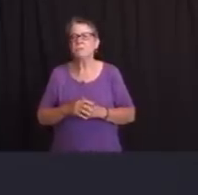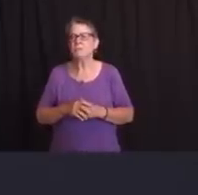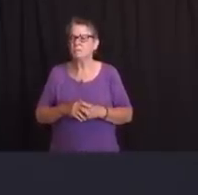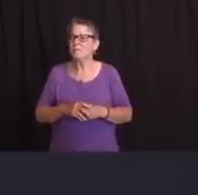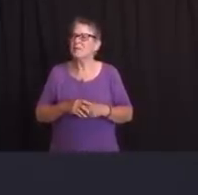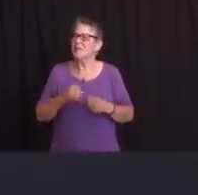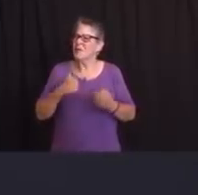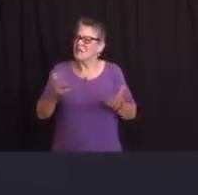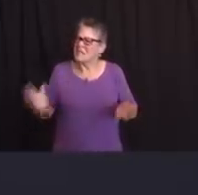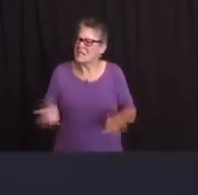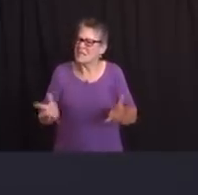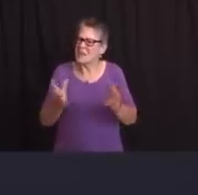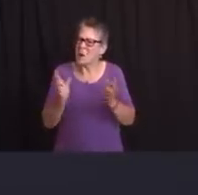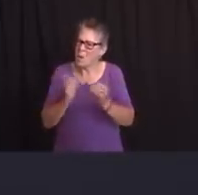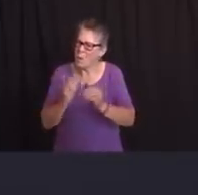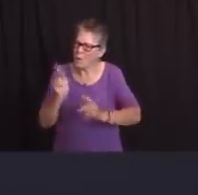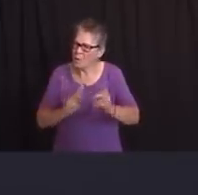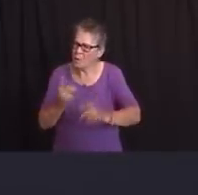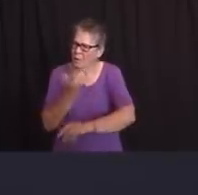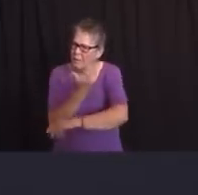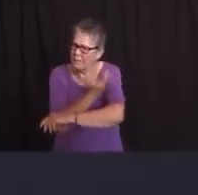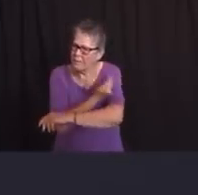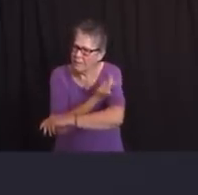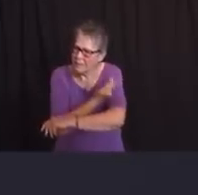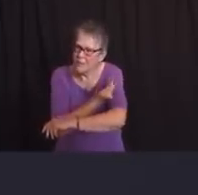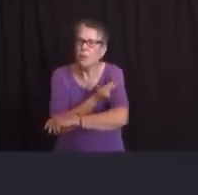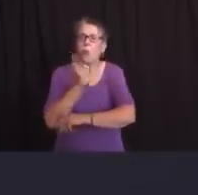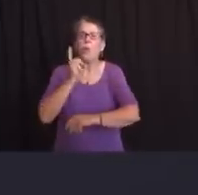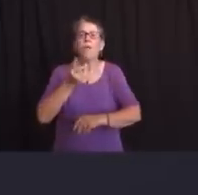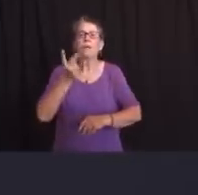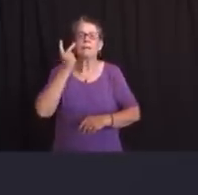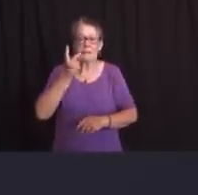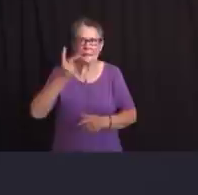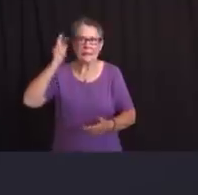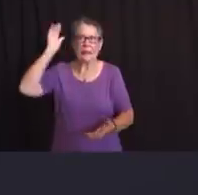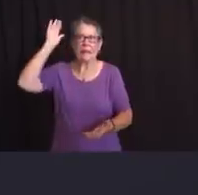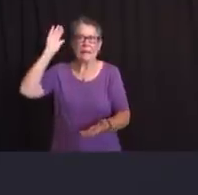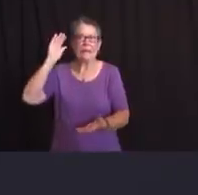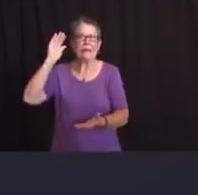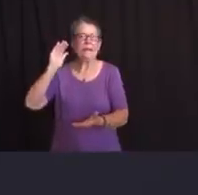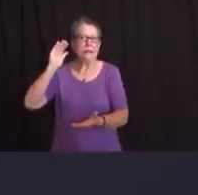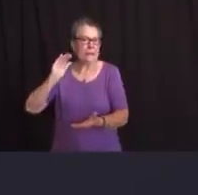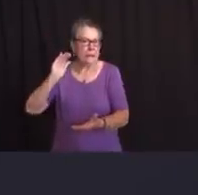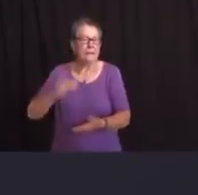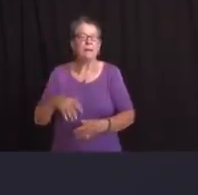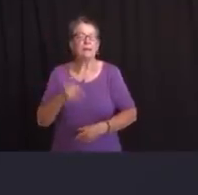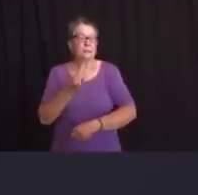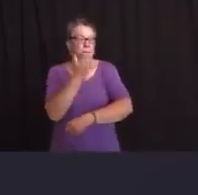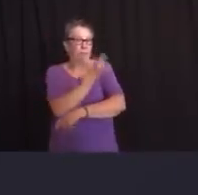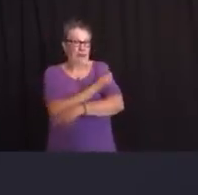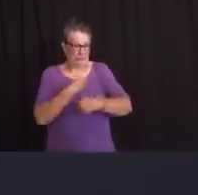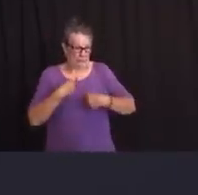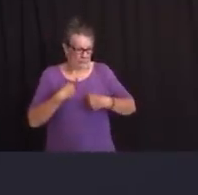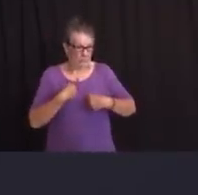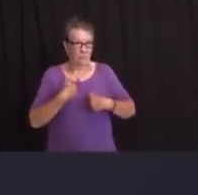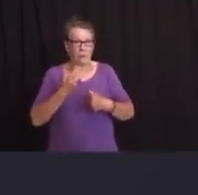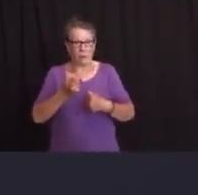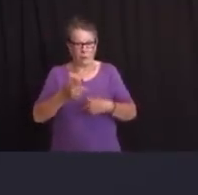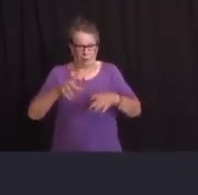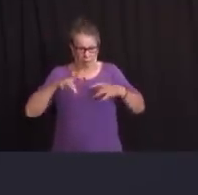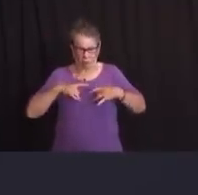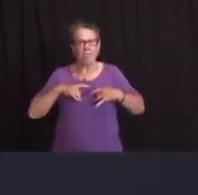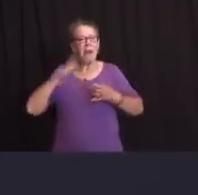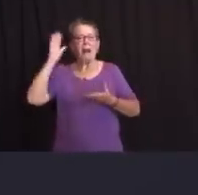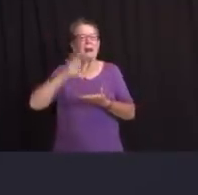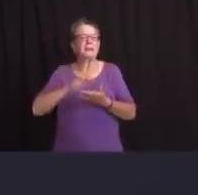to decrease severe disease and hospitalizations. So please encourage your friends, neighbors, and loved ones to get vaccinated to protect